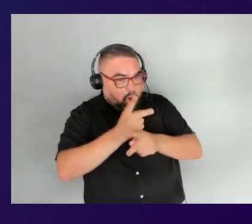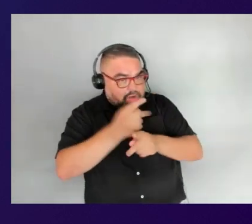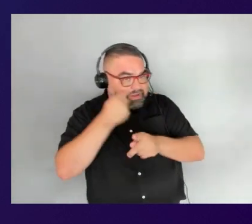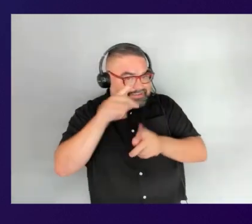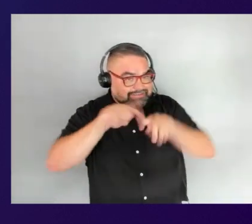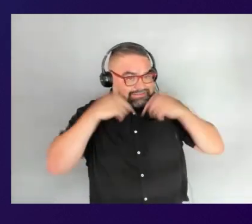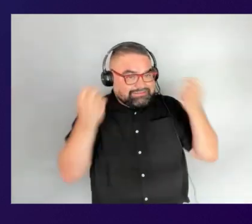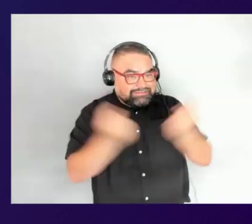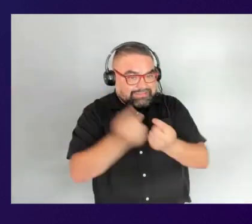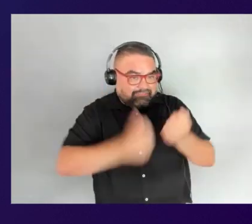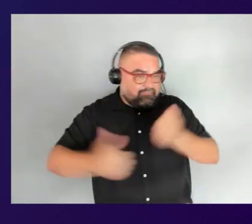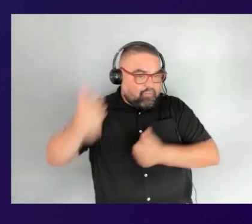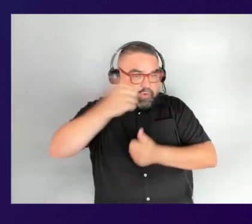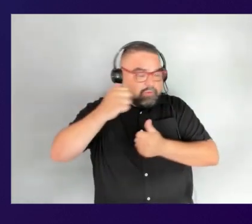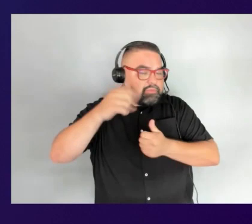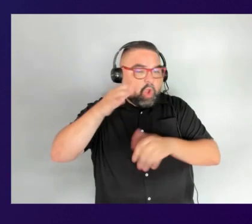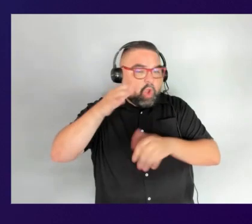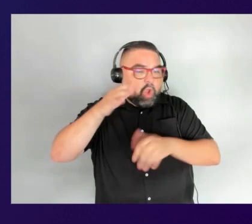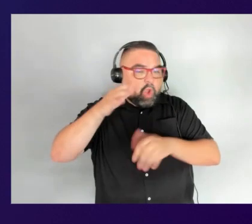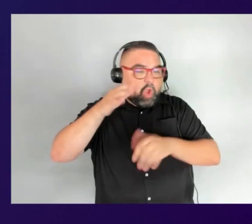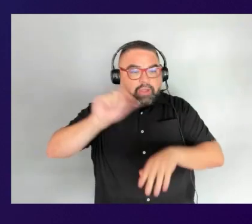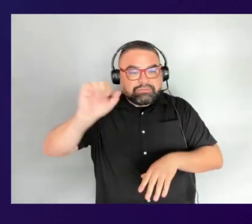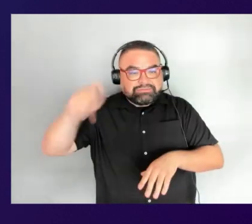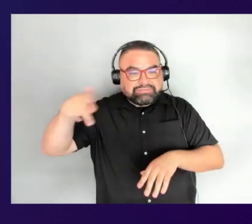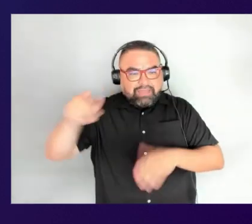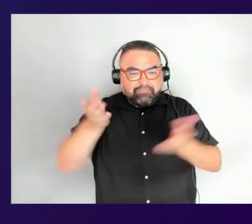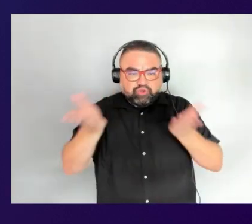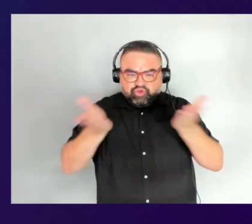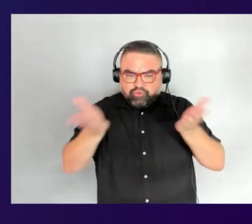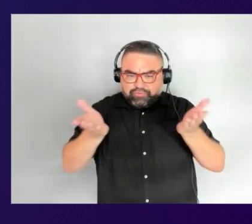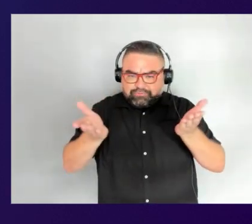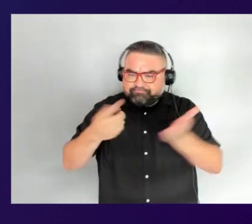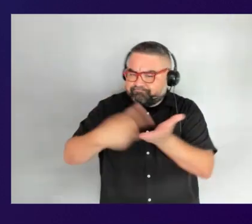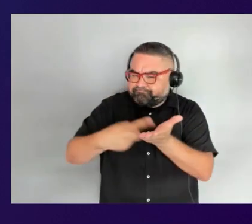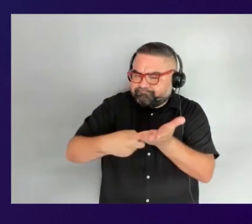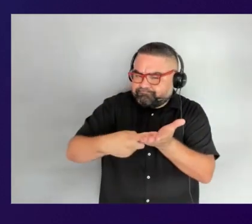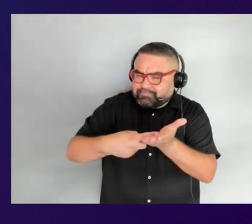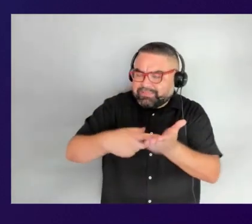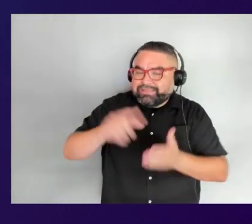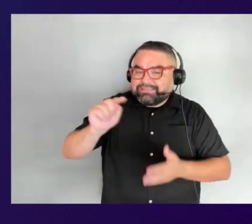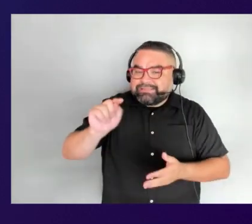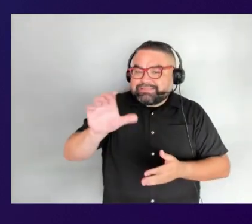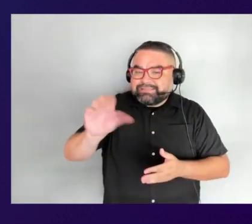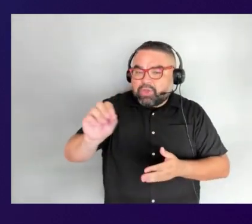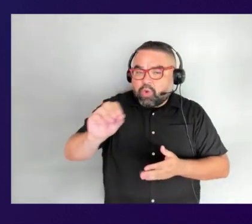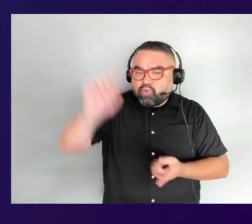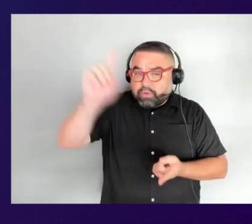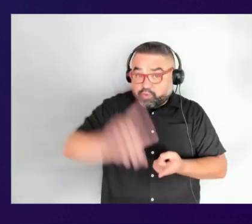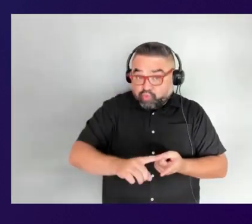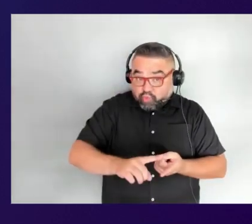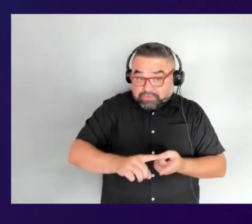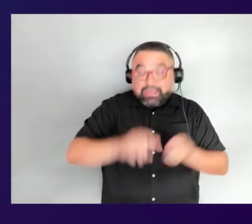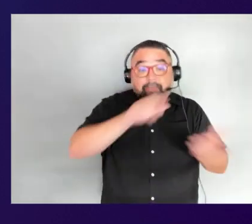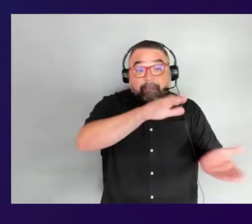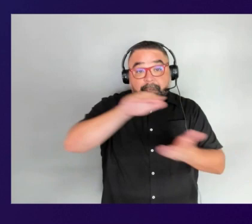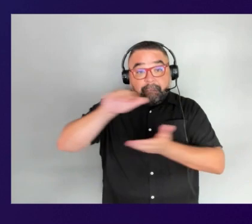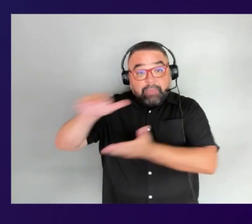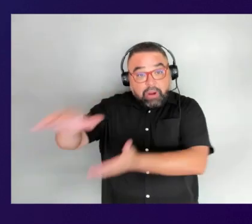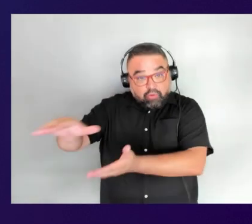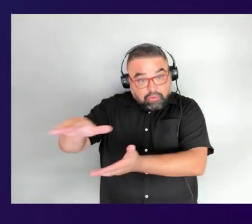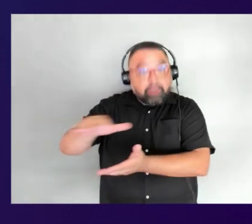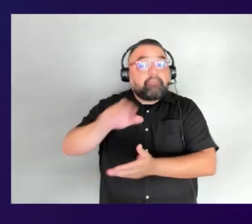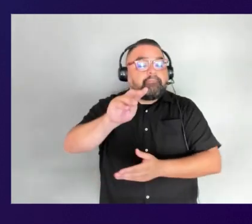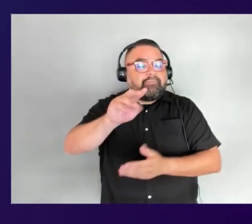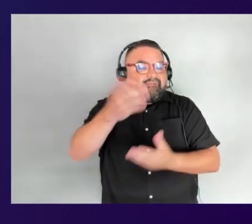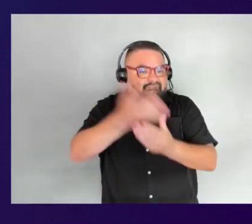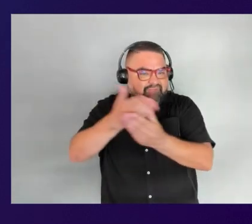ONTAP service. And we're going to talk to you about how you can reduce your TCO and increase agility by migrating your NAS and file workloads to